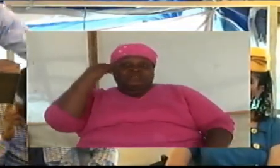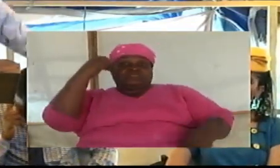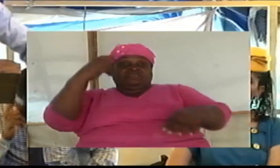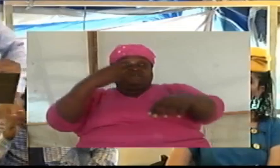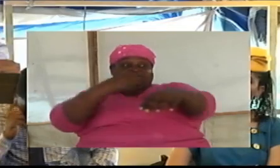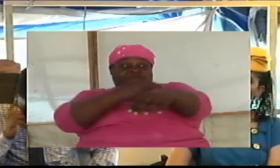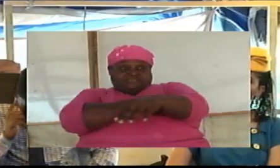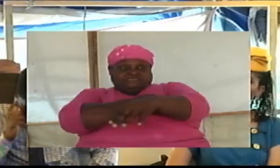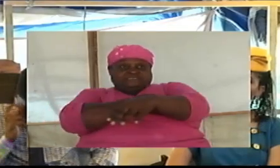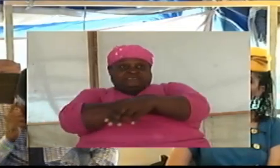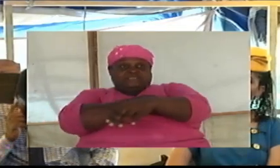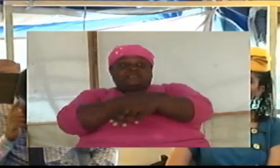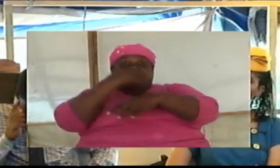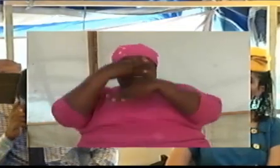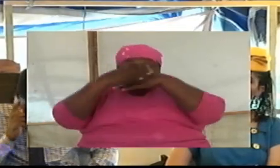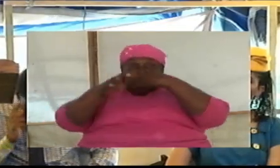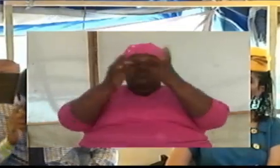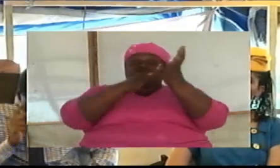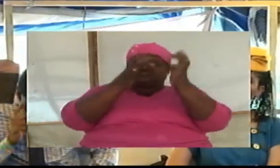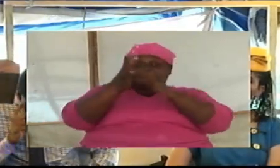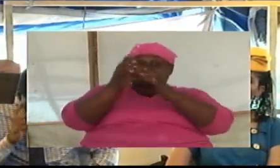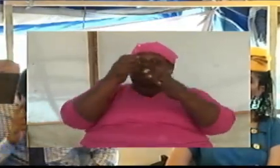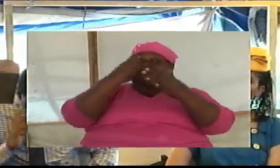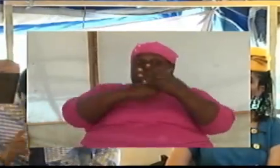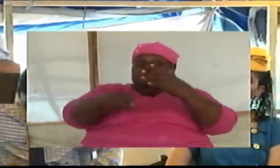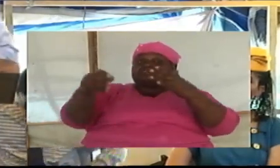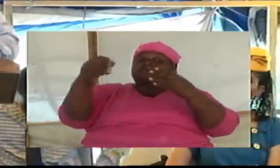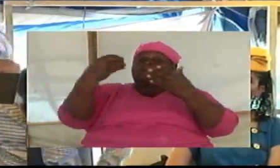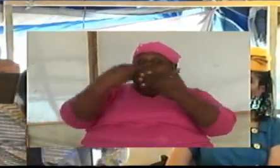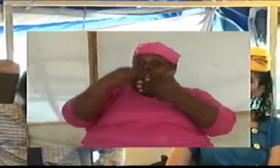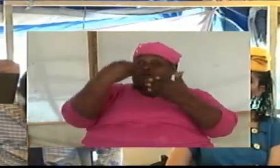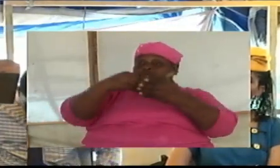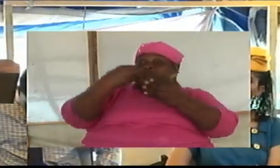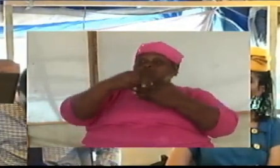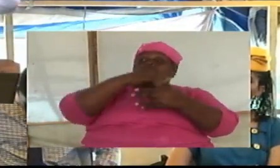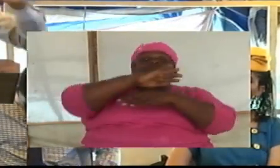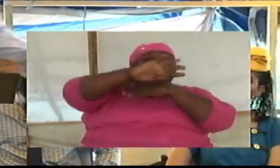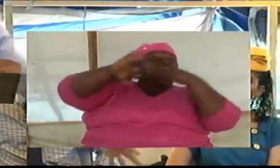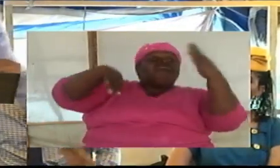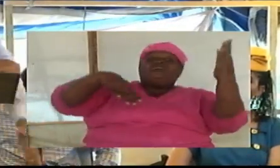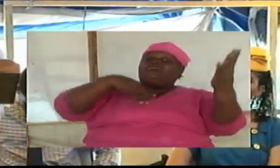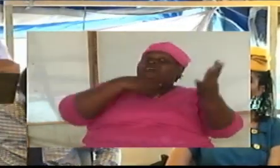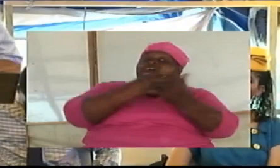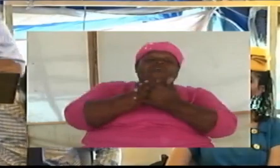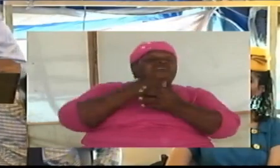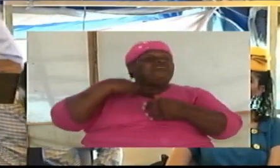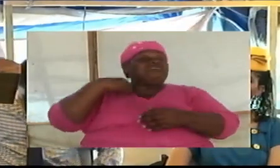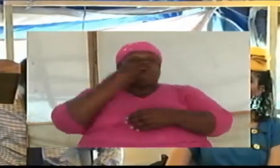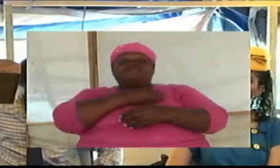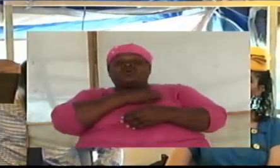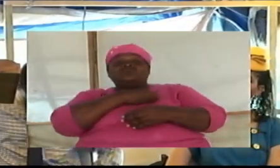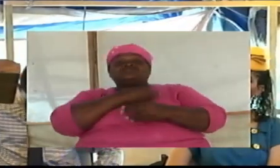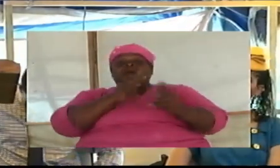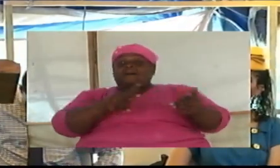of Jesus cost money, praise the Lord God Almighty, all of us chomping up together perhaps couldn't even afford a